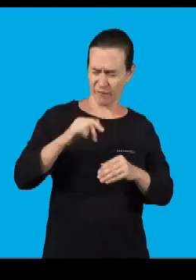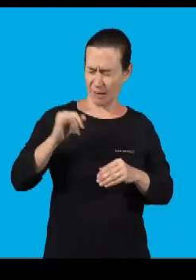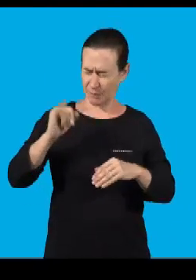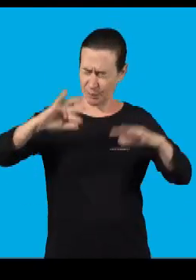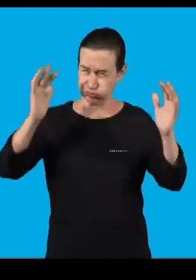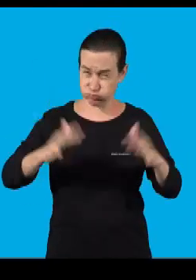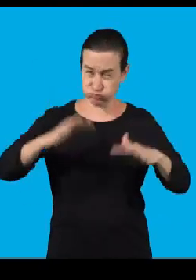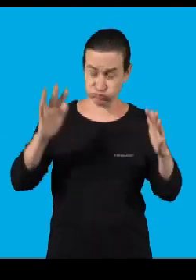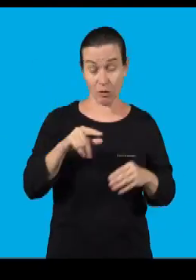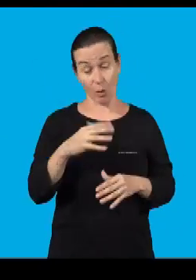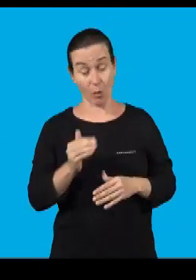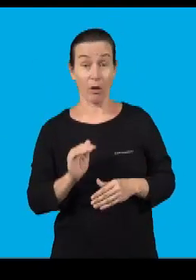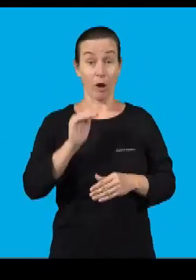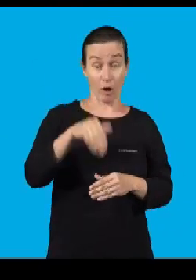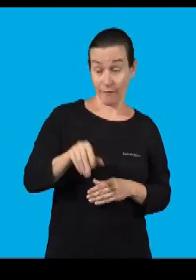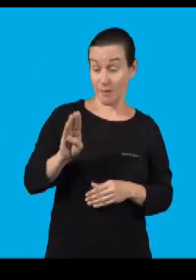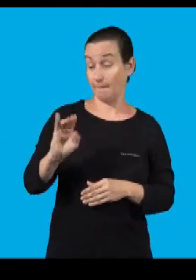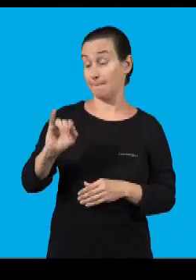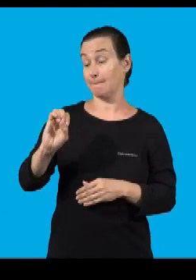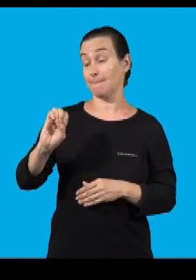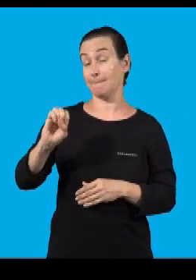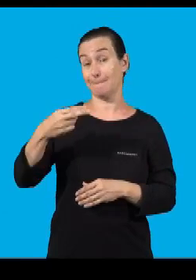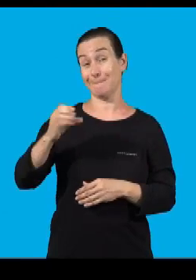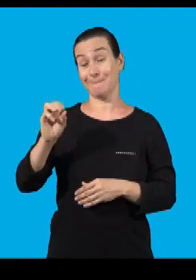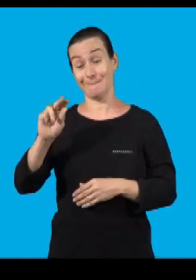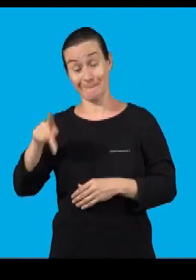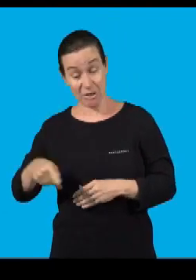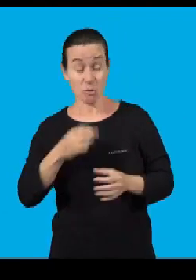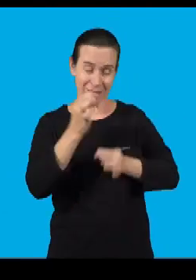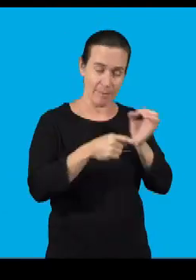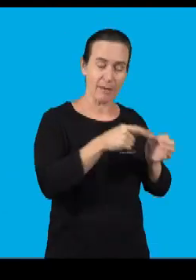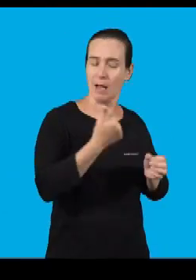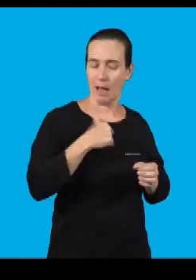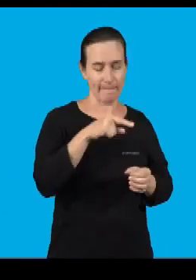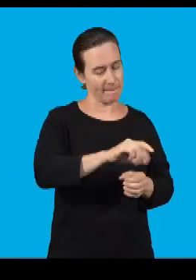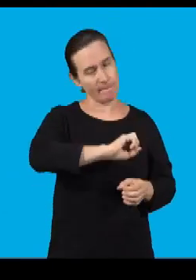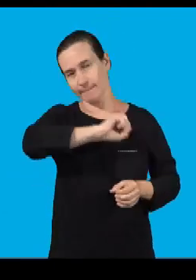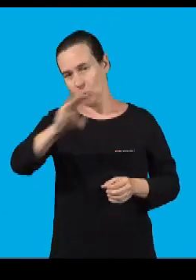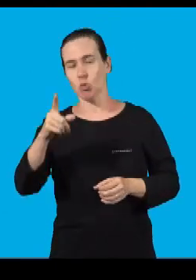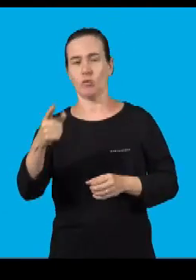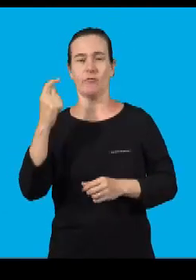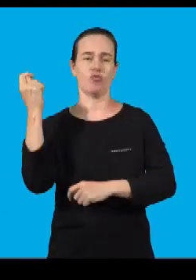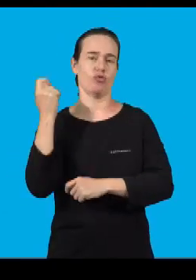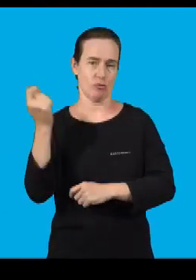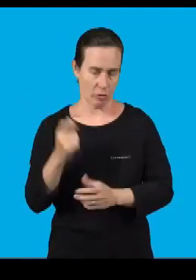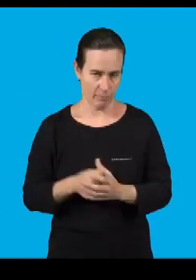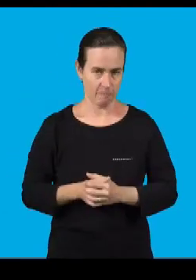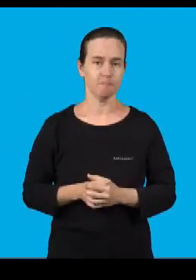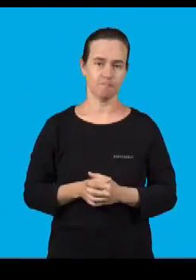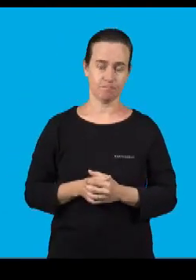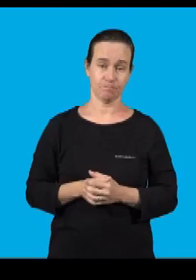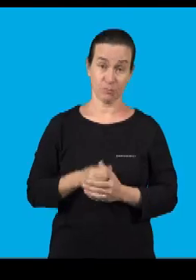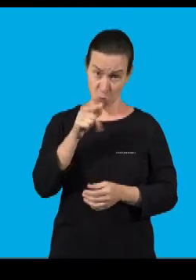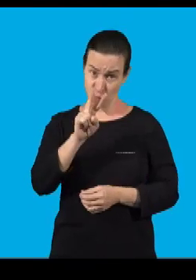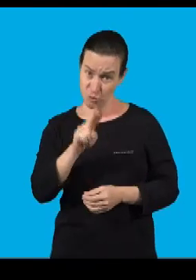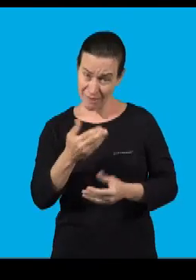the bishop tells Stephen Khumalo of his intention to move him away from the rural village of Ndocheni. So